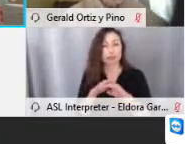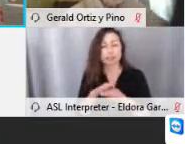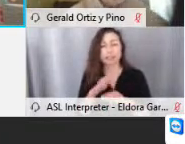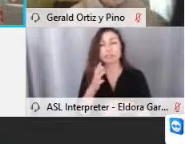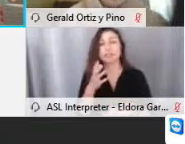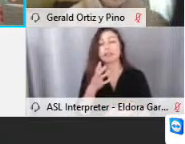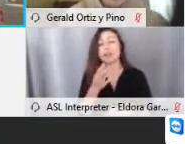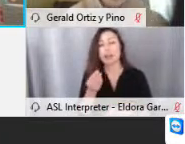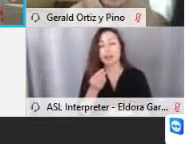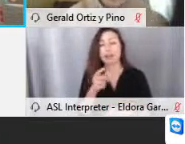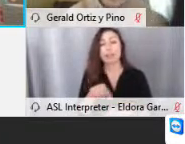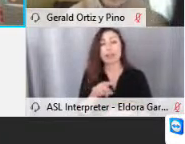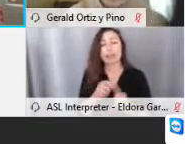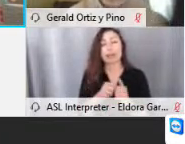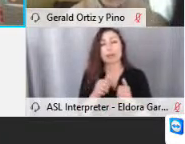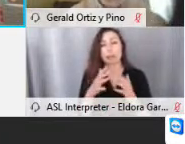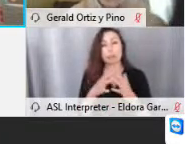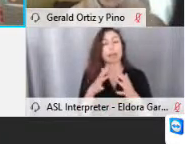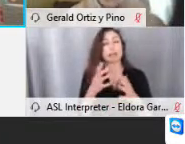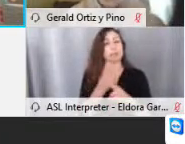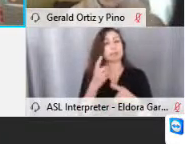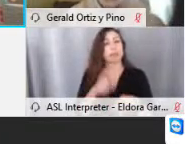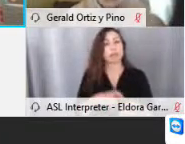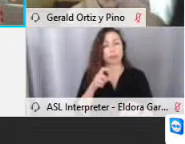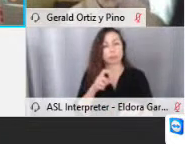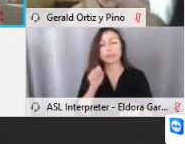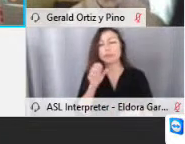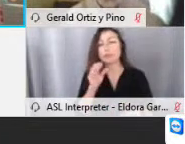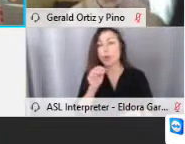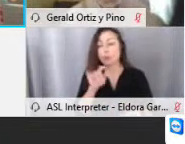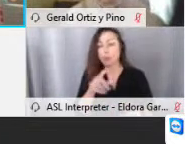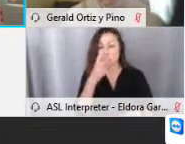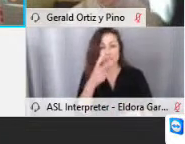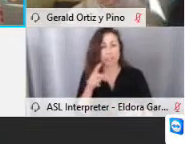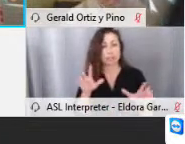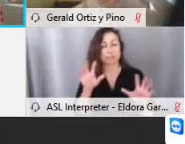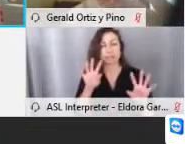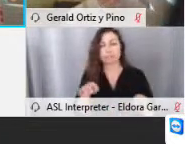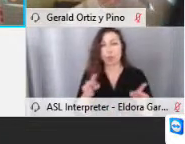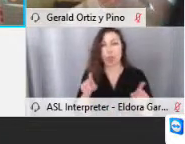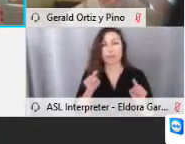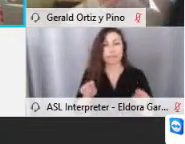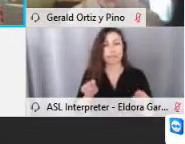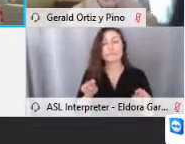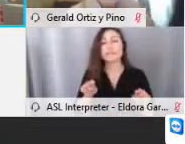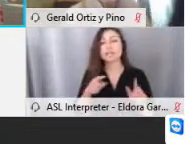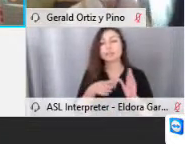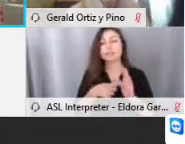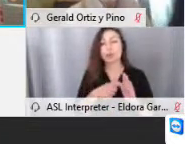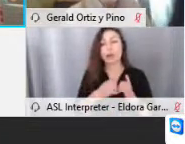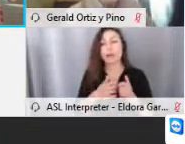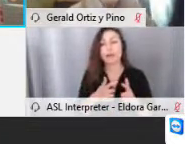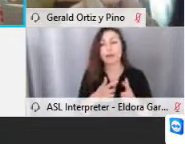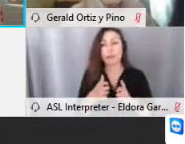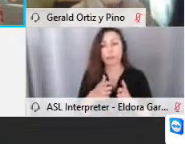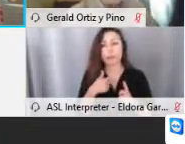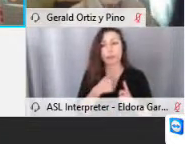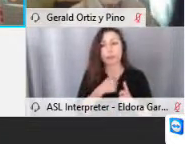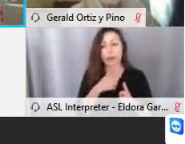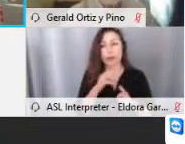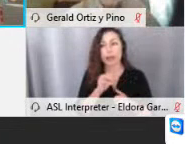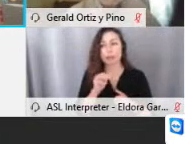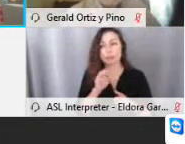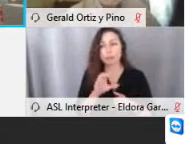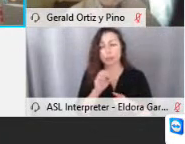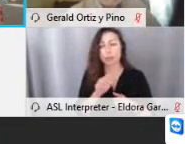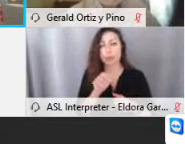and that they implement those in a timely fashion. So you can see here, these graphs show how quickly the